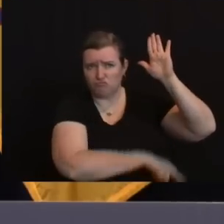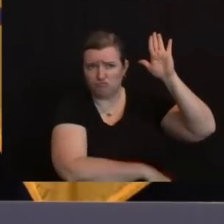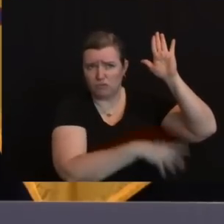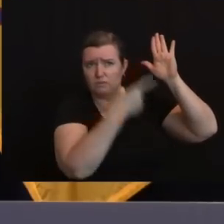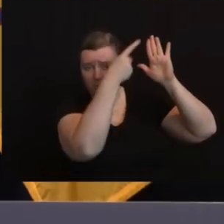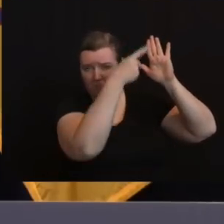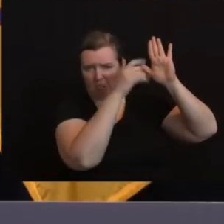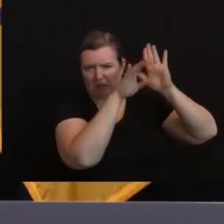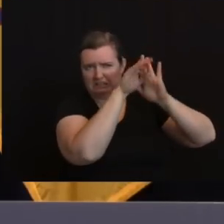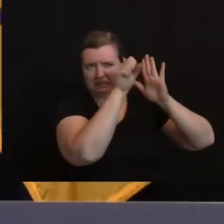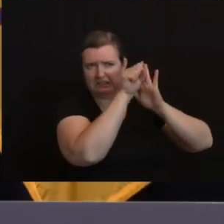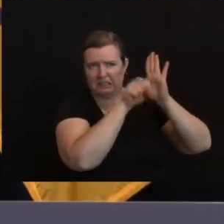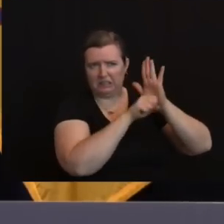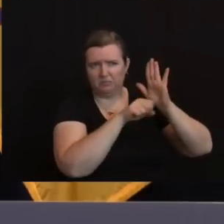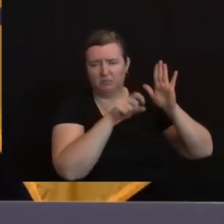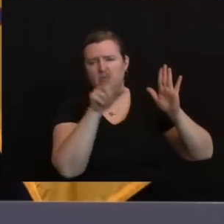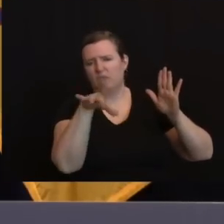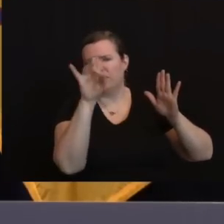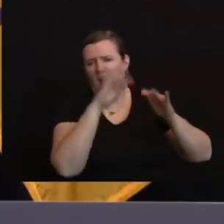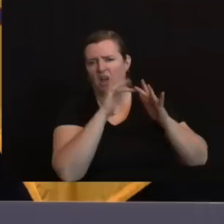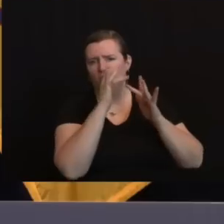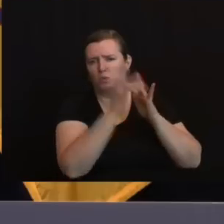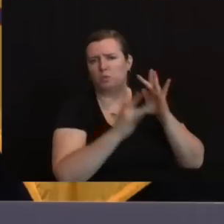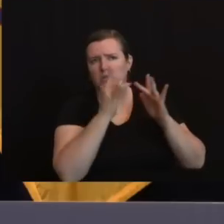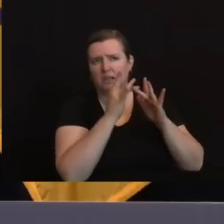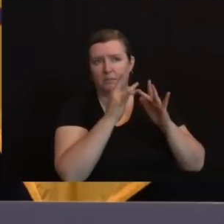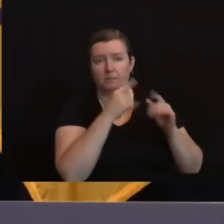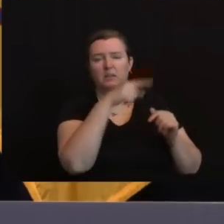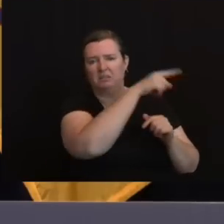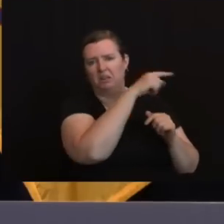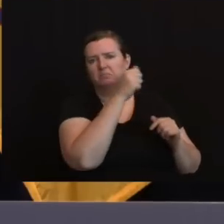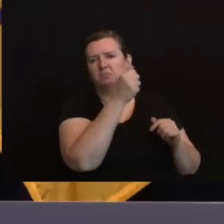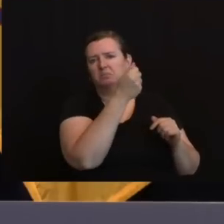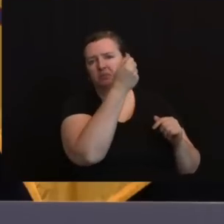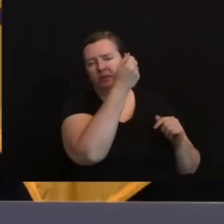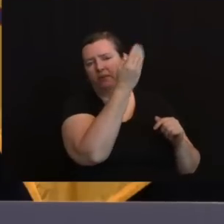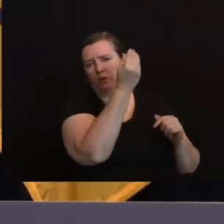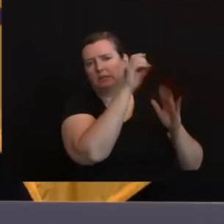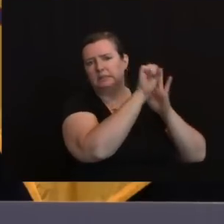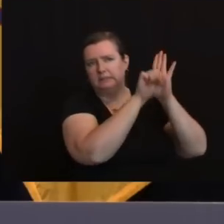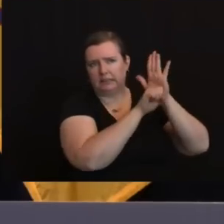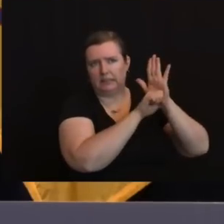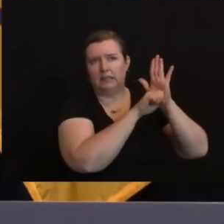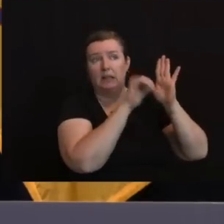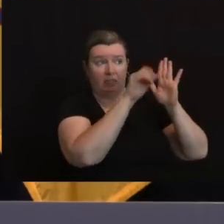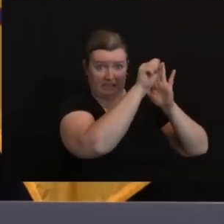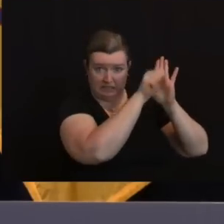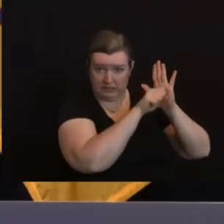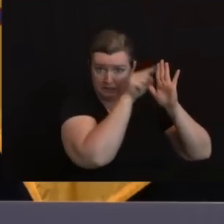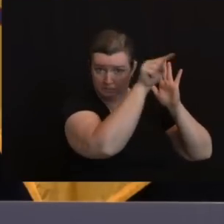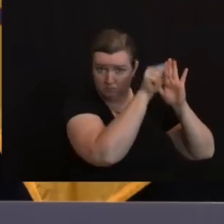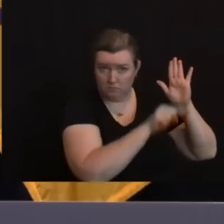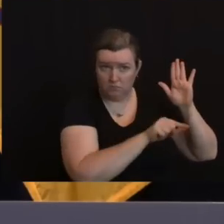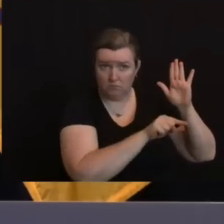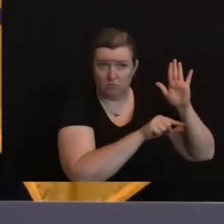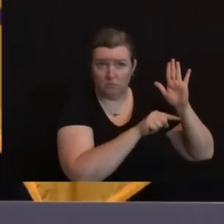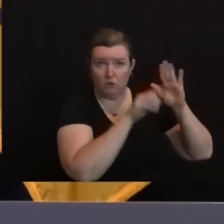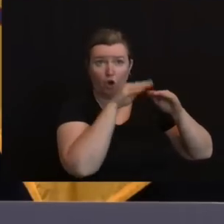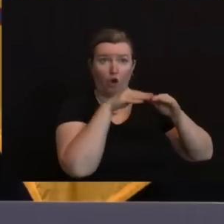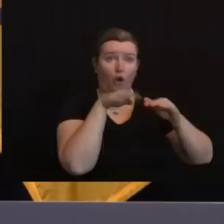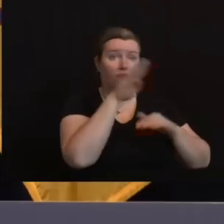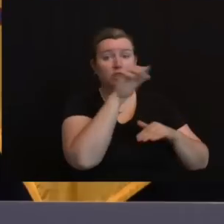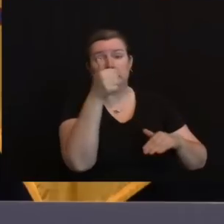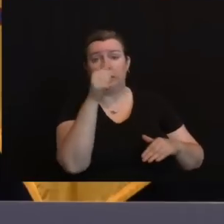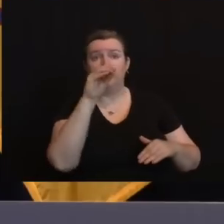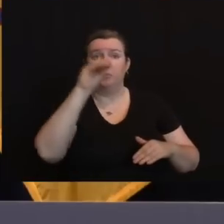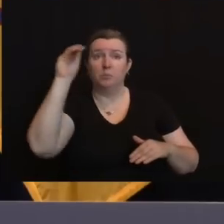covid19.nj.gov. It's now 16 states, and you're on that list if you're a state. If you have higher 10% or higher spot positivity rate